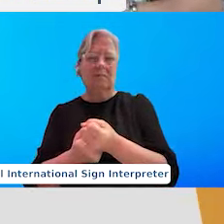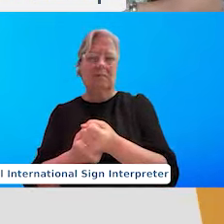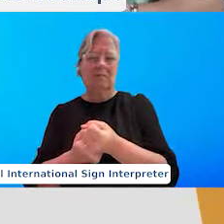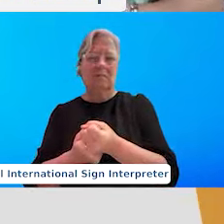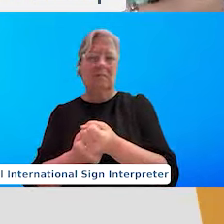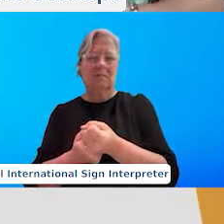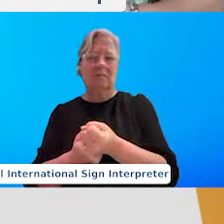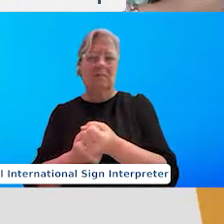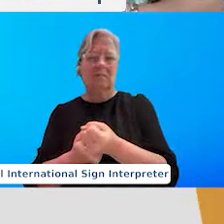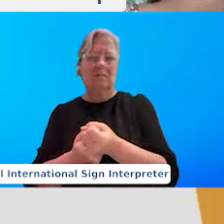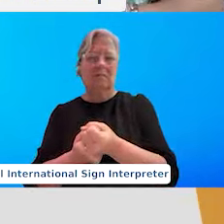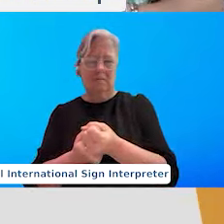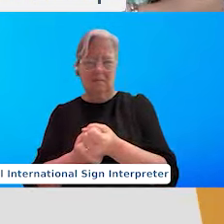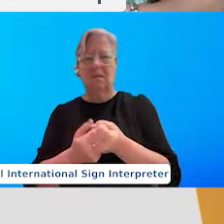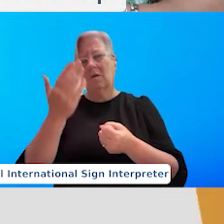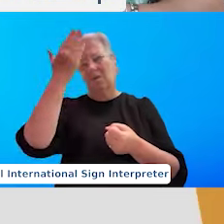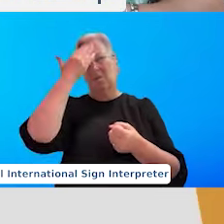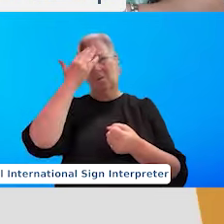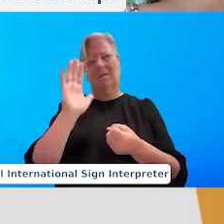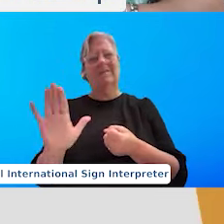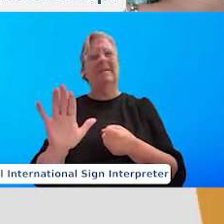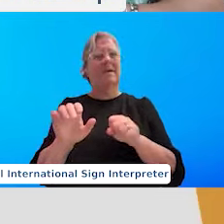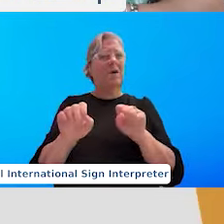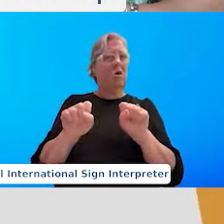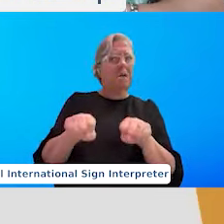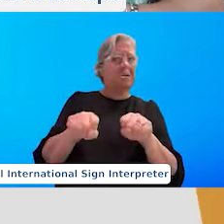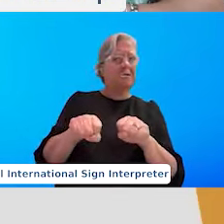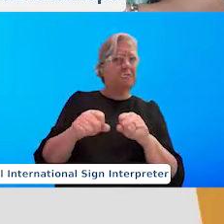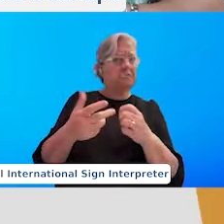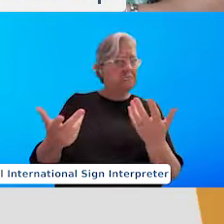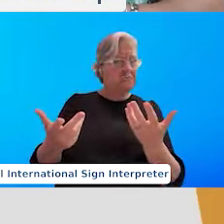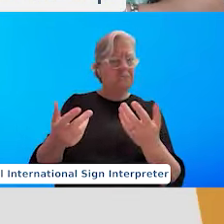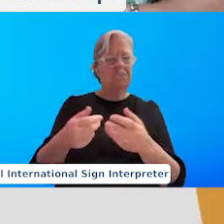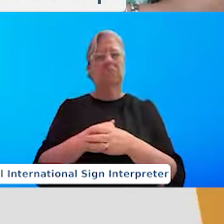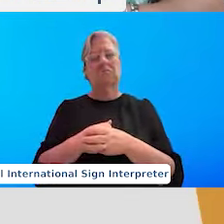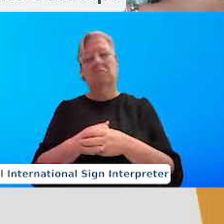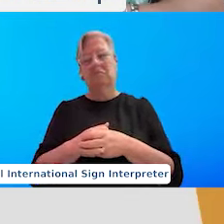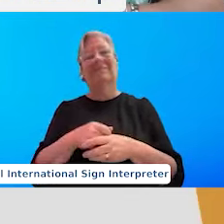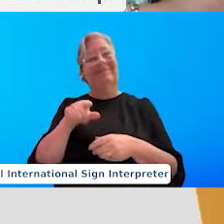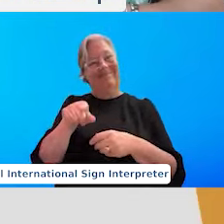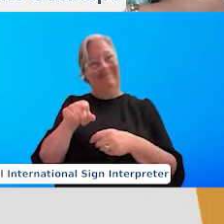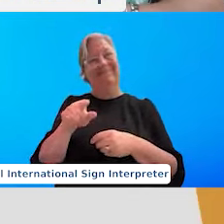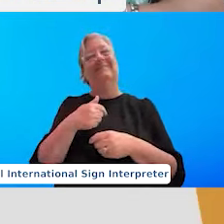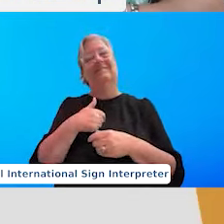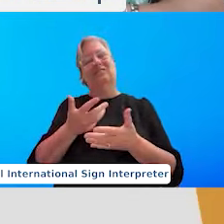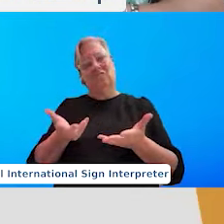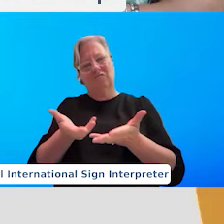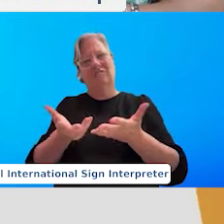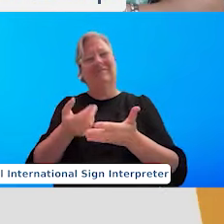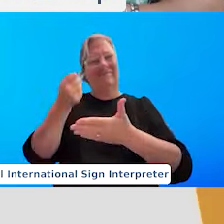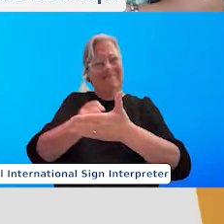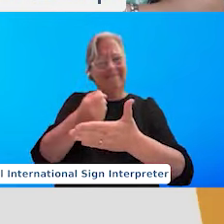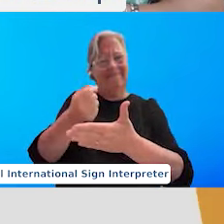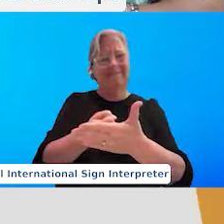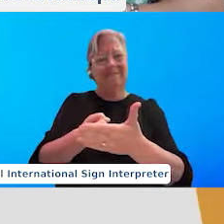Then we use our lived experience as persons with disabilities to contribute and